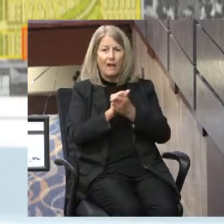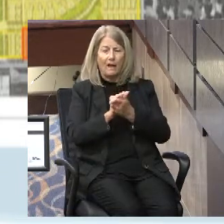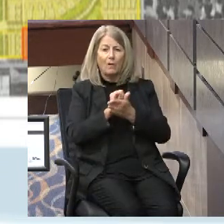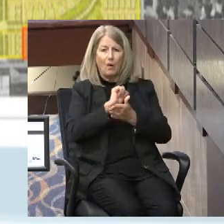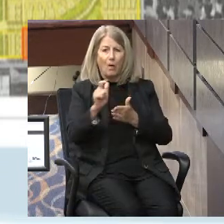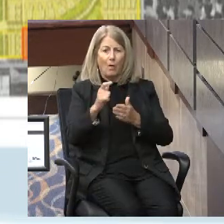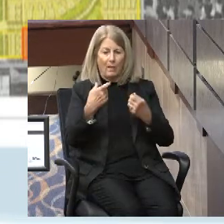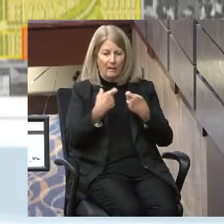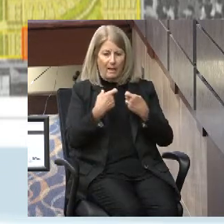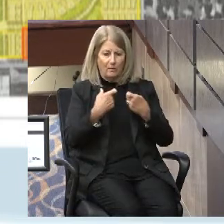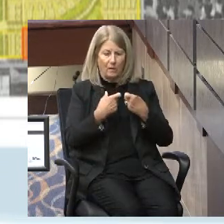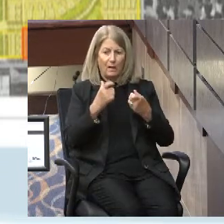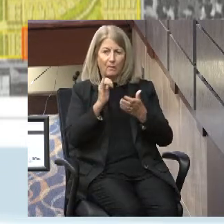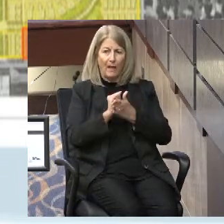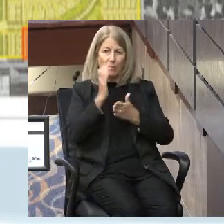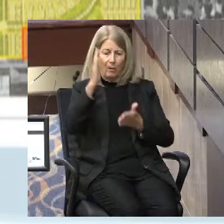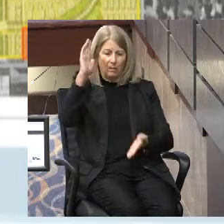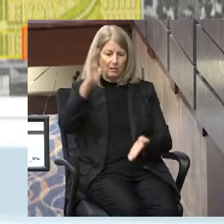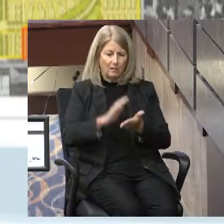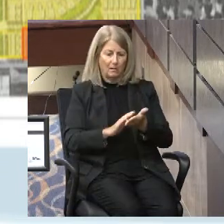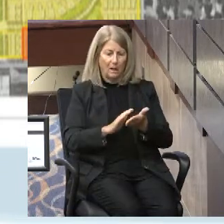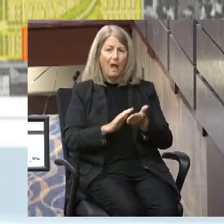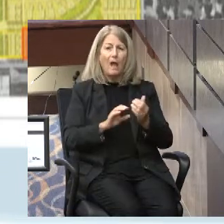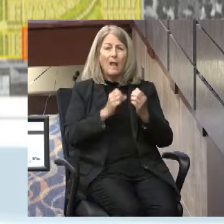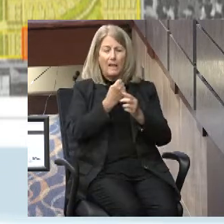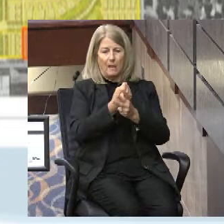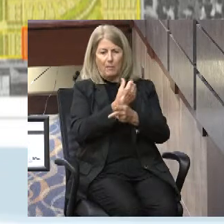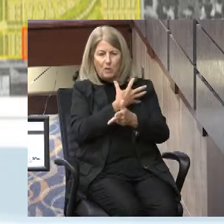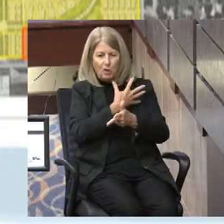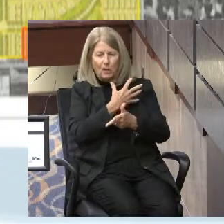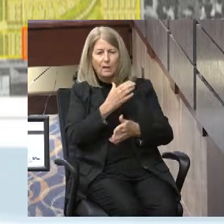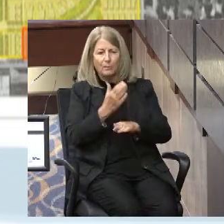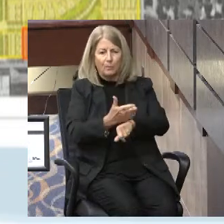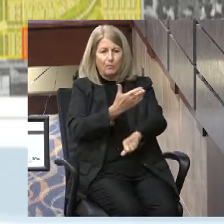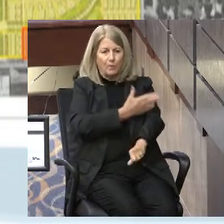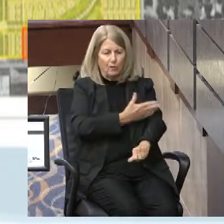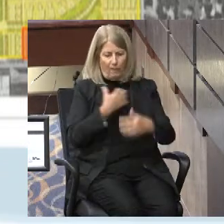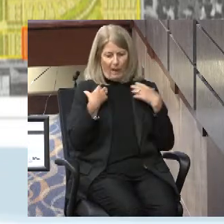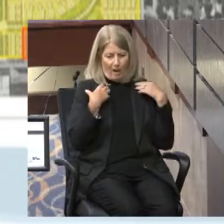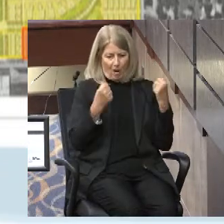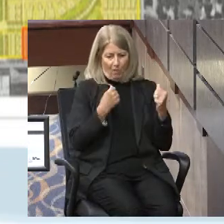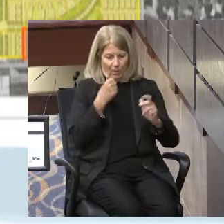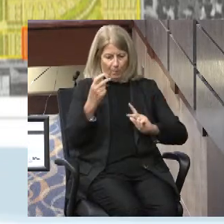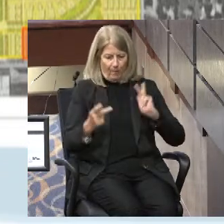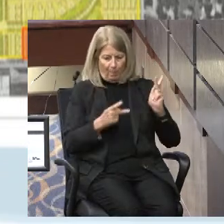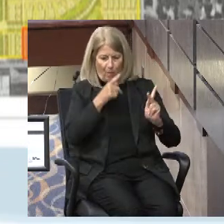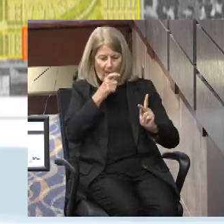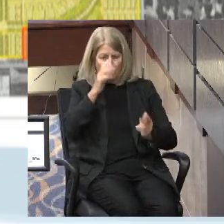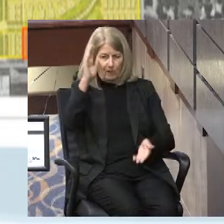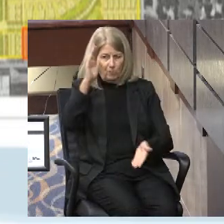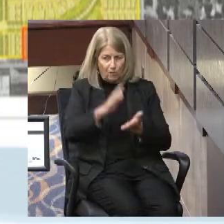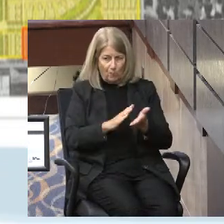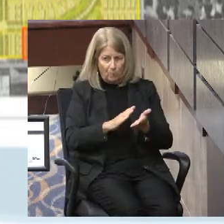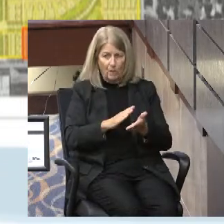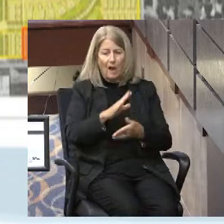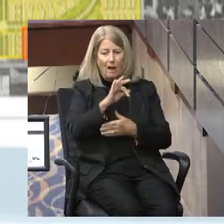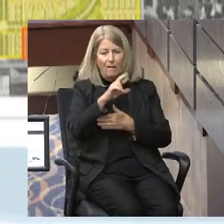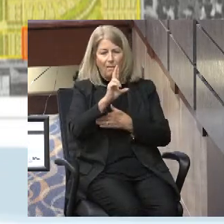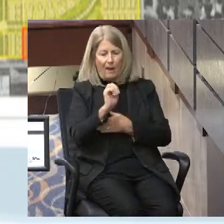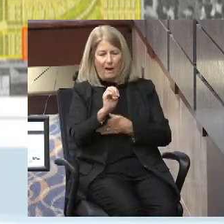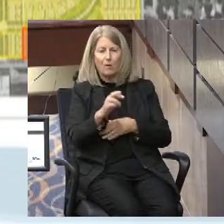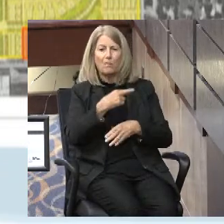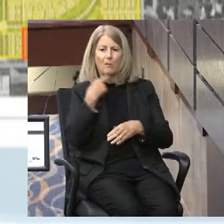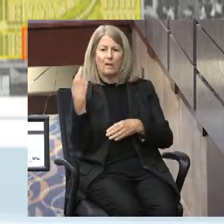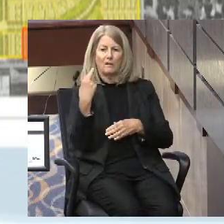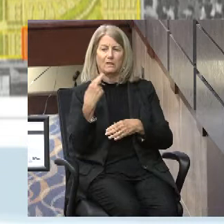cut greenhouse gas emissions, improve the health of the residents, and reduce explosion and fire risk. Unfortunately, the state